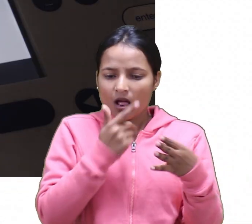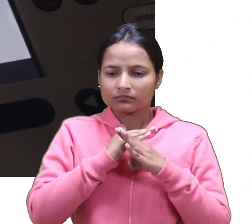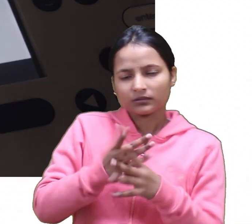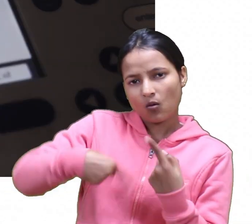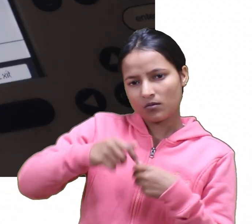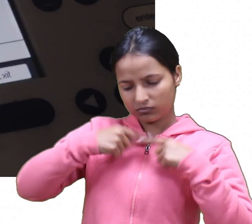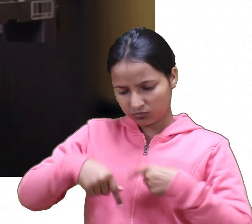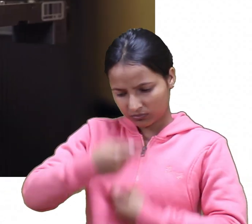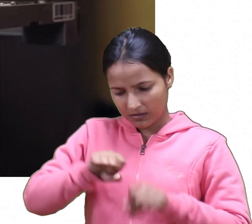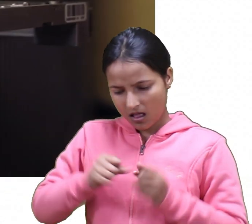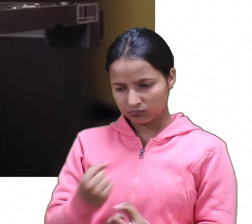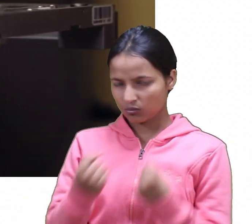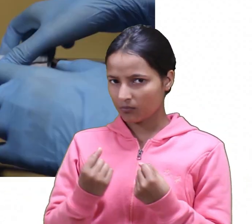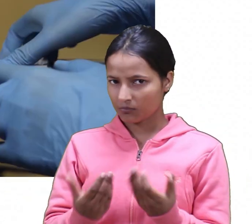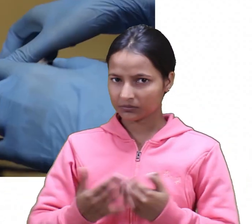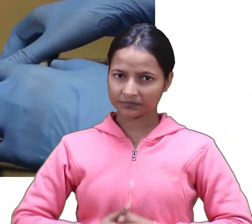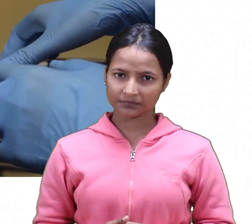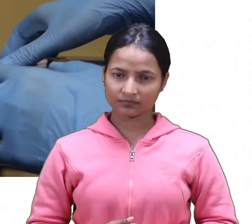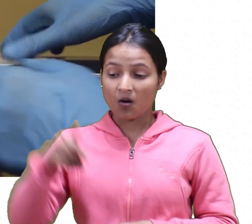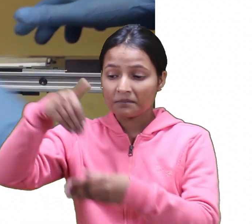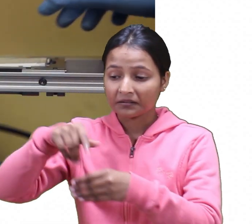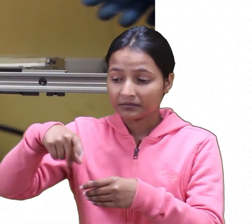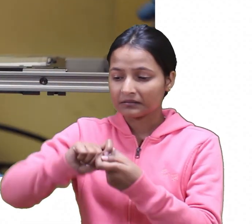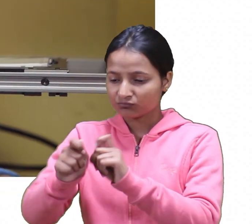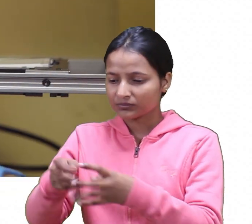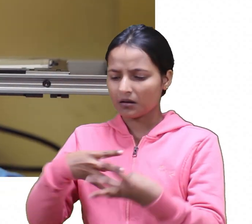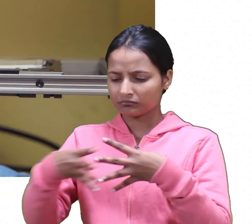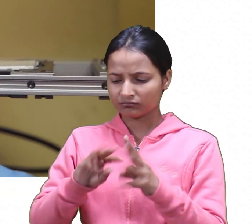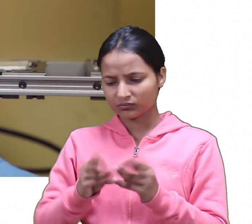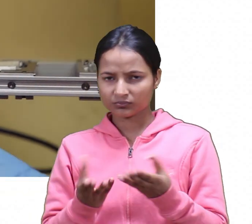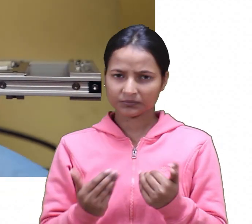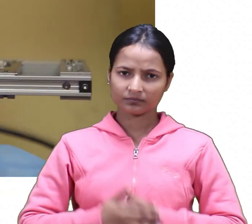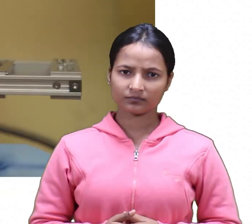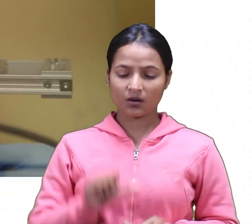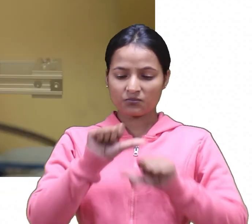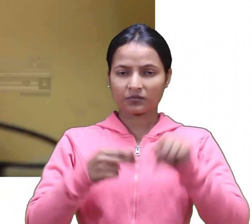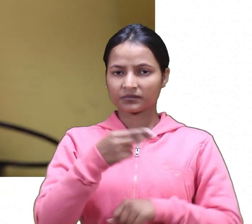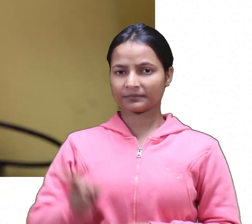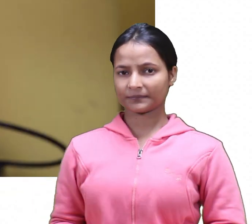genetic approaches such as complementation assay, gene knockdown, and structural studies.